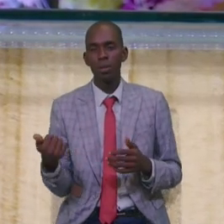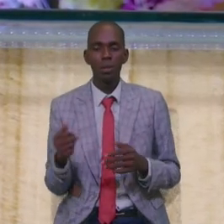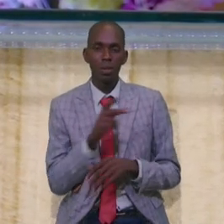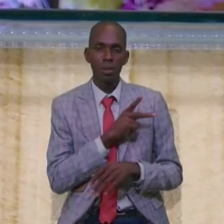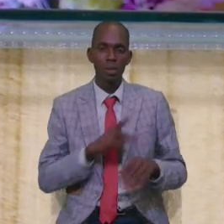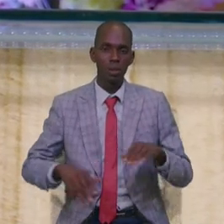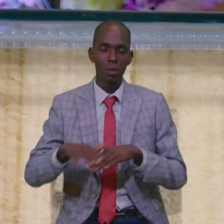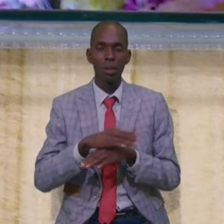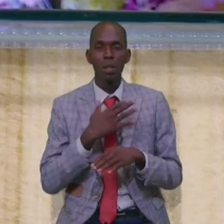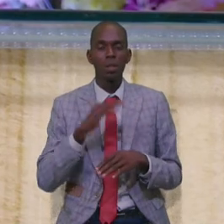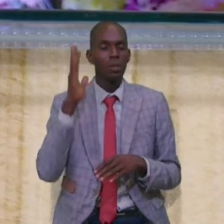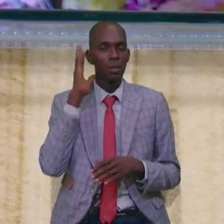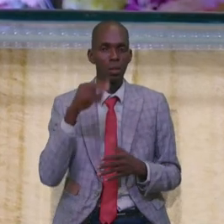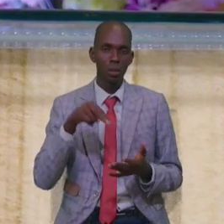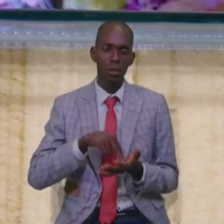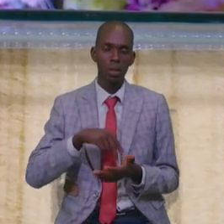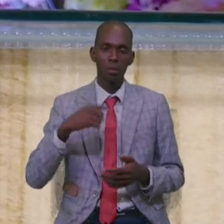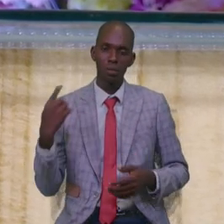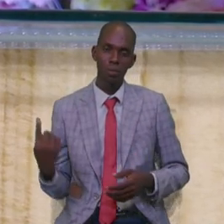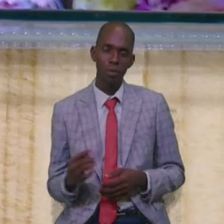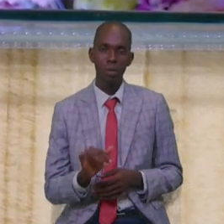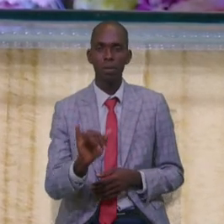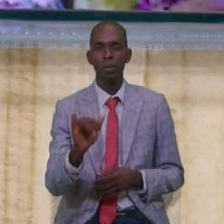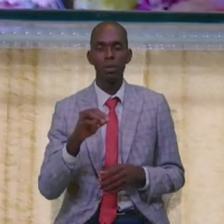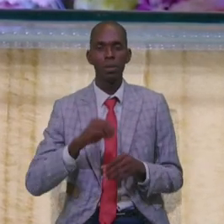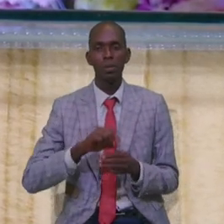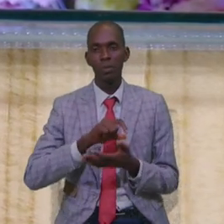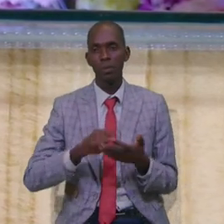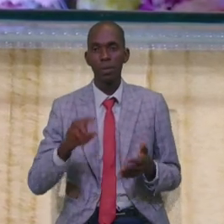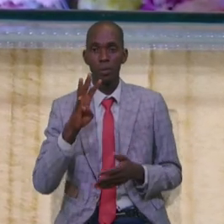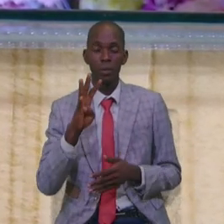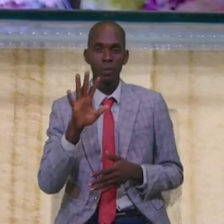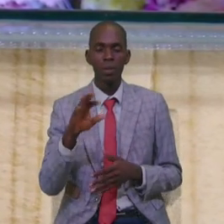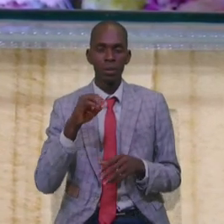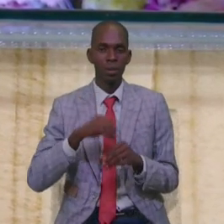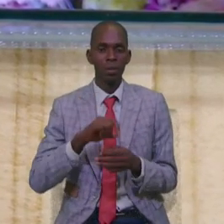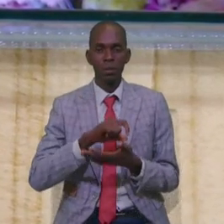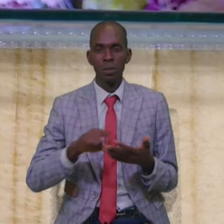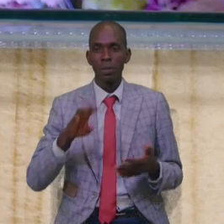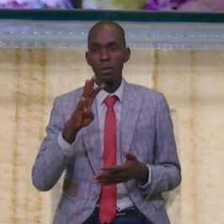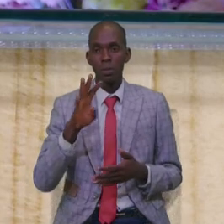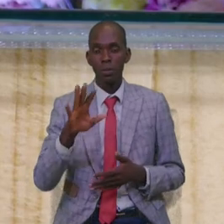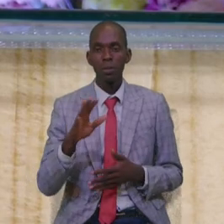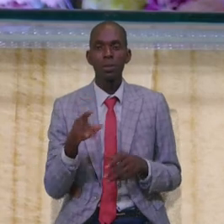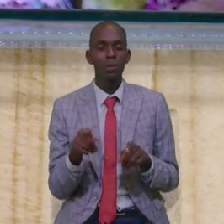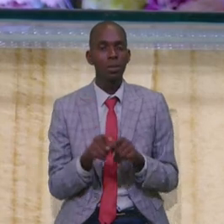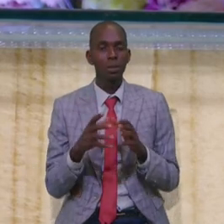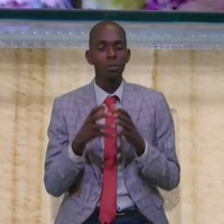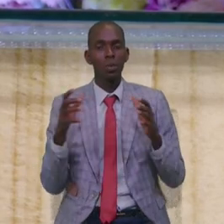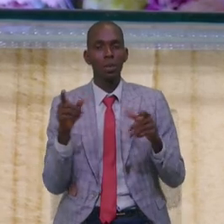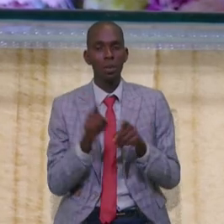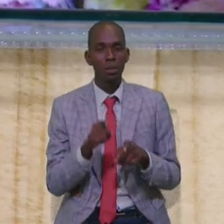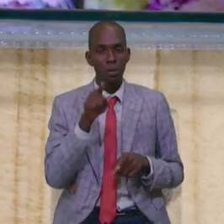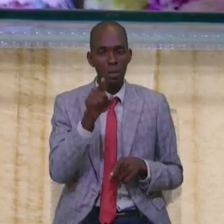shall stand forever. Verse 45, it says in verse 45, for as much as thou